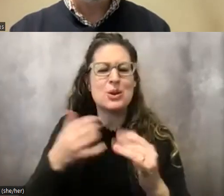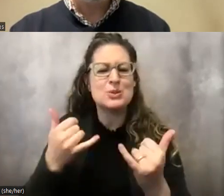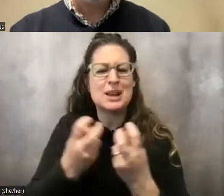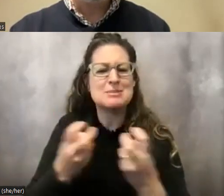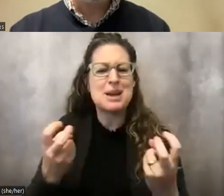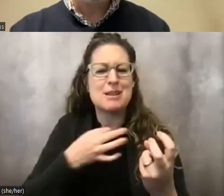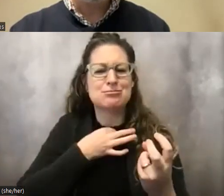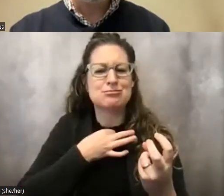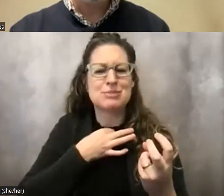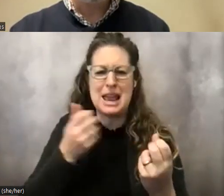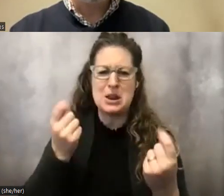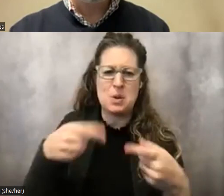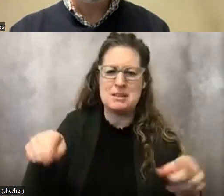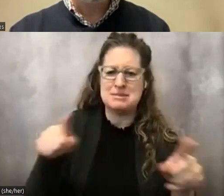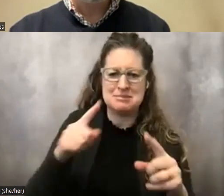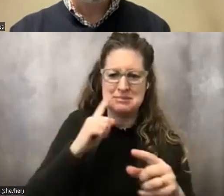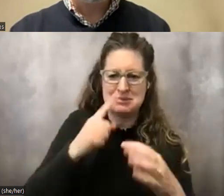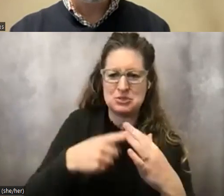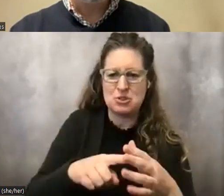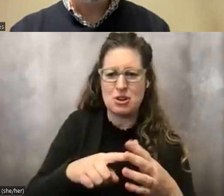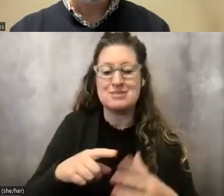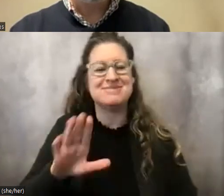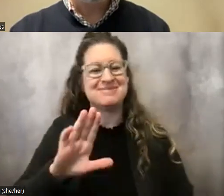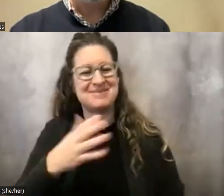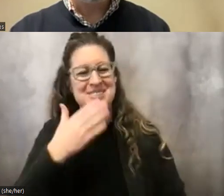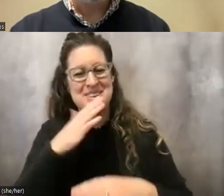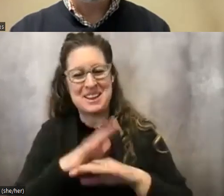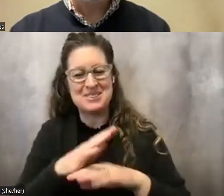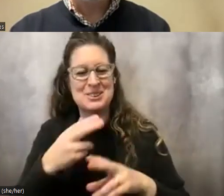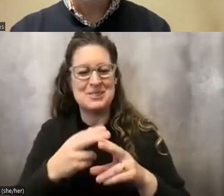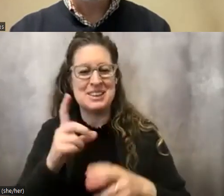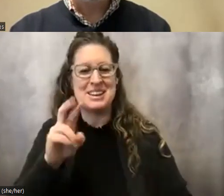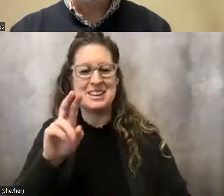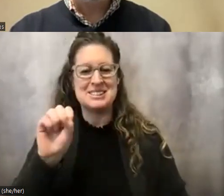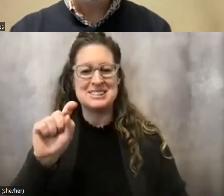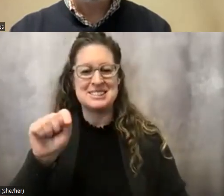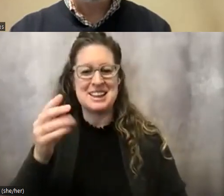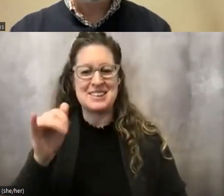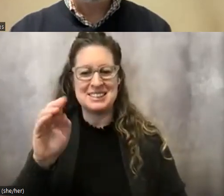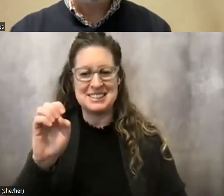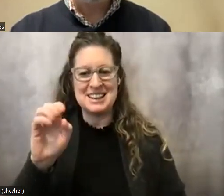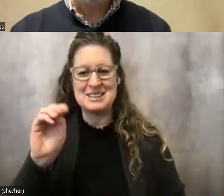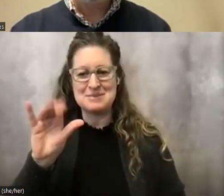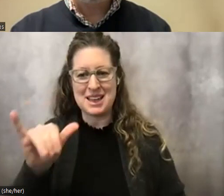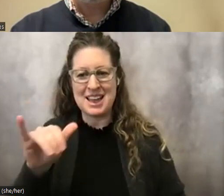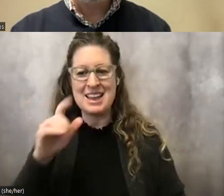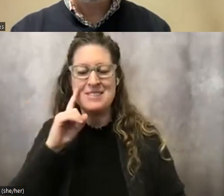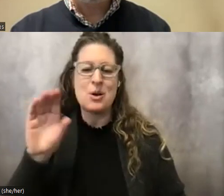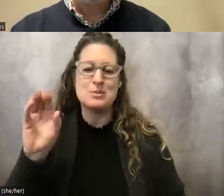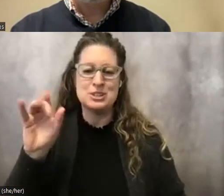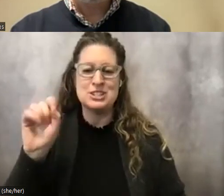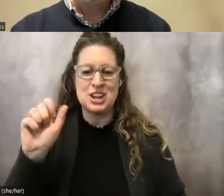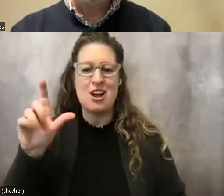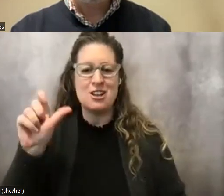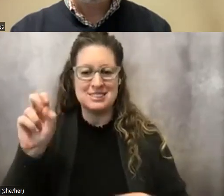Good afternoon. I am Dr. Stephanie May, the Executive Director for the Bridget Austin Community Center. And